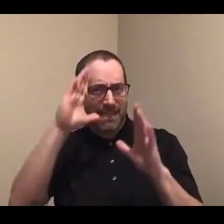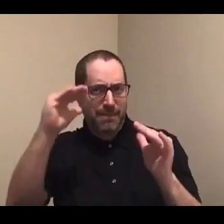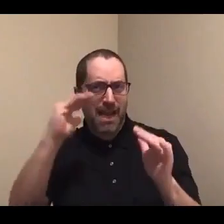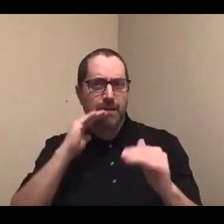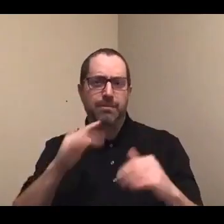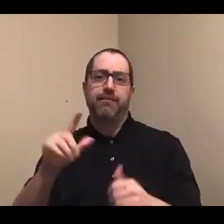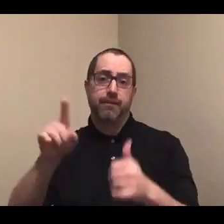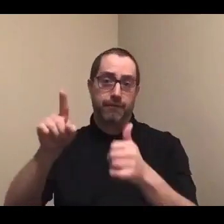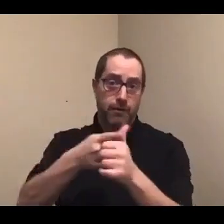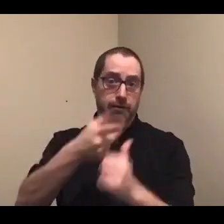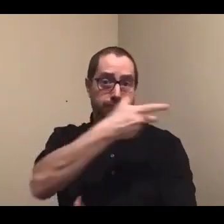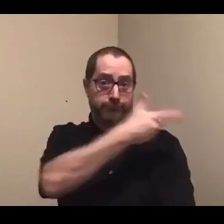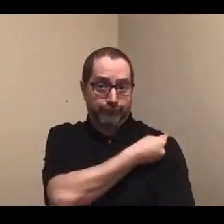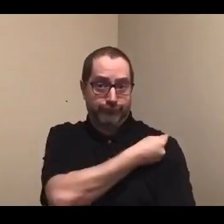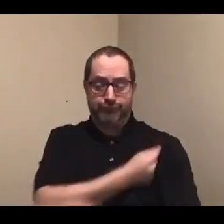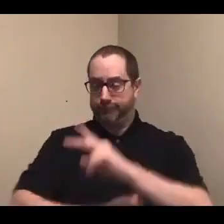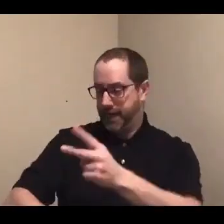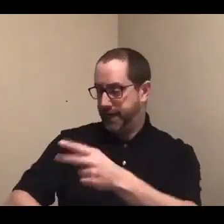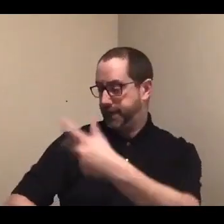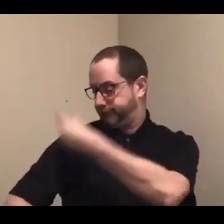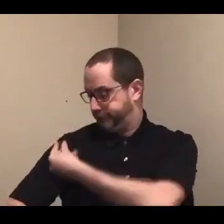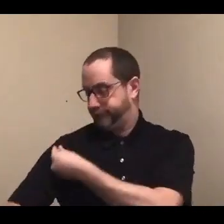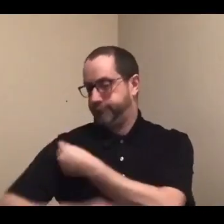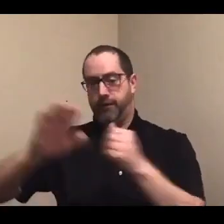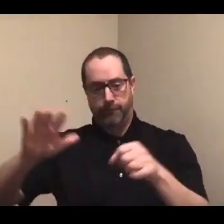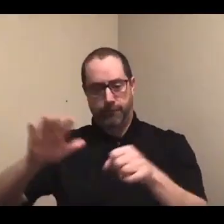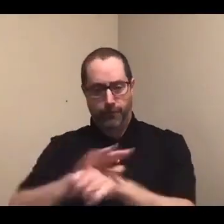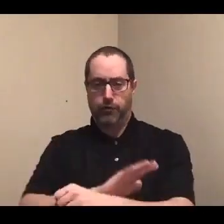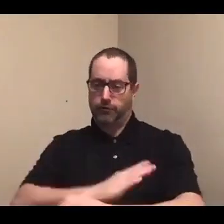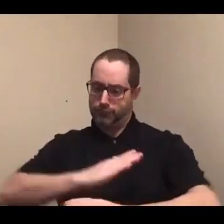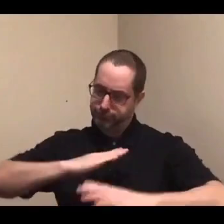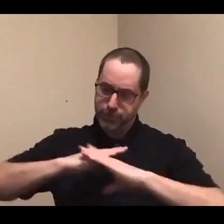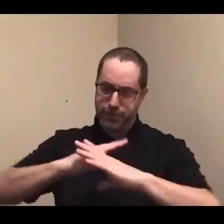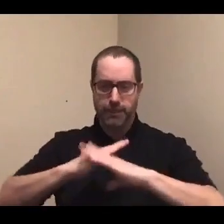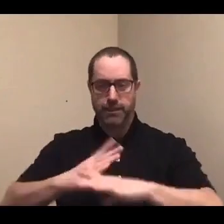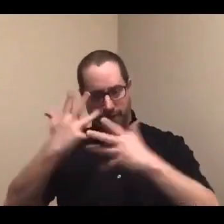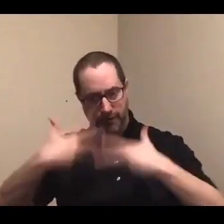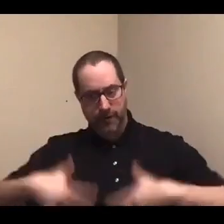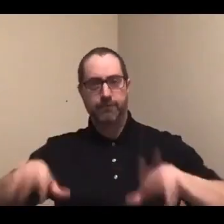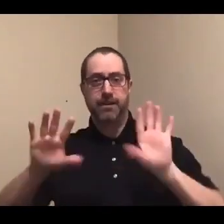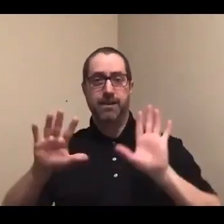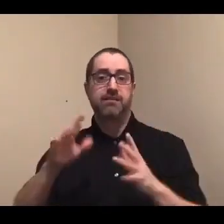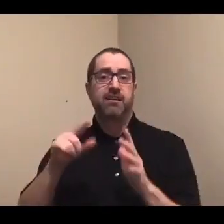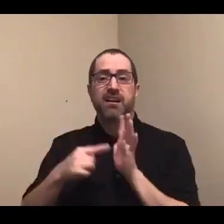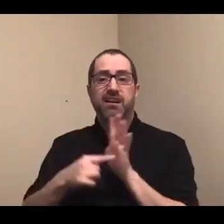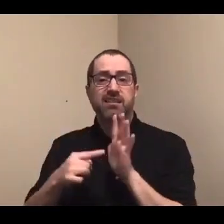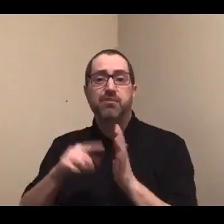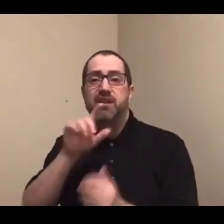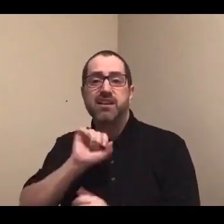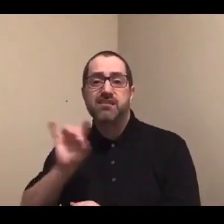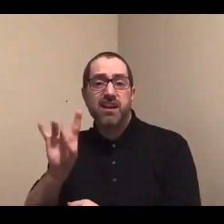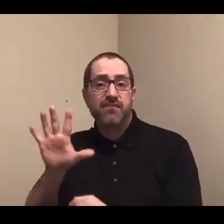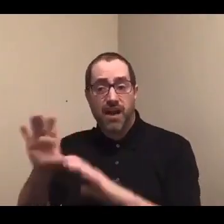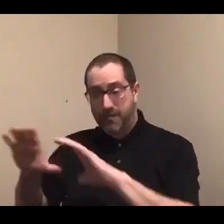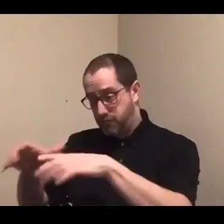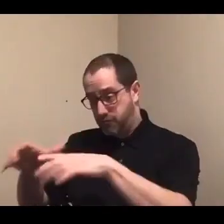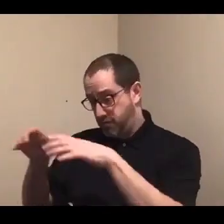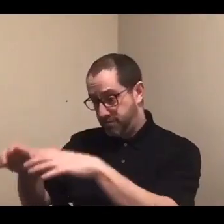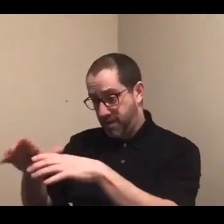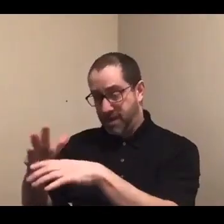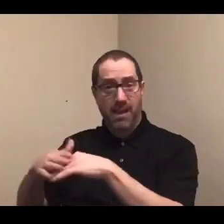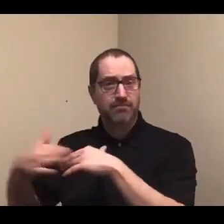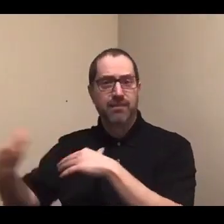will the first age group that's starting with this system, when should they expect to be fully vaccinated, and when do you expect that everyone in Saskatchewan who wants a